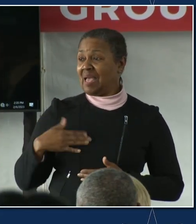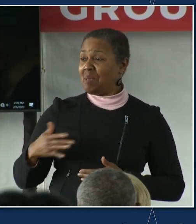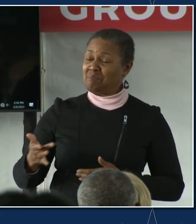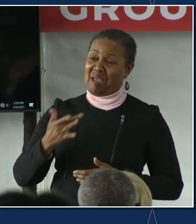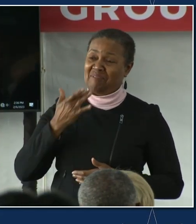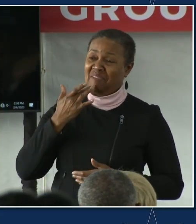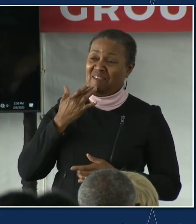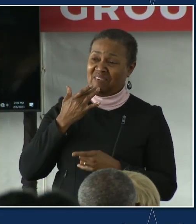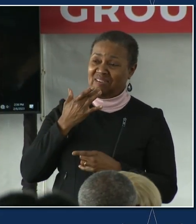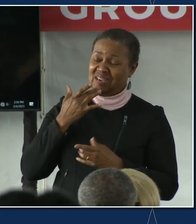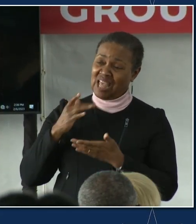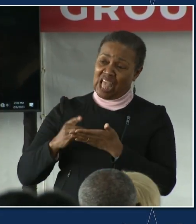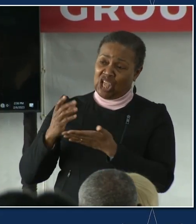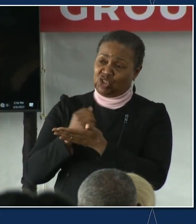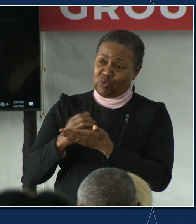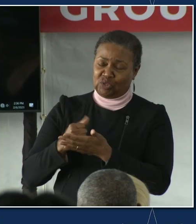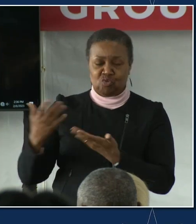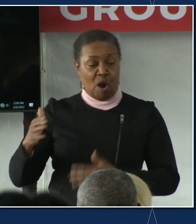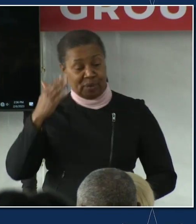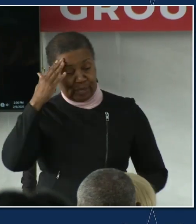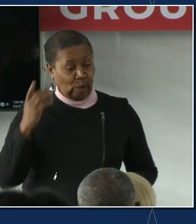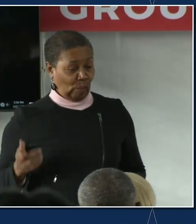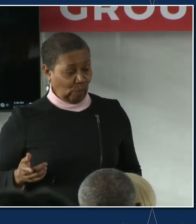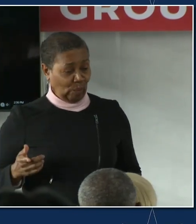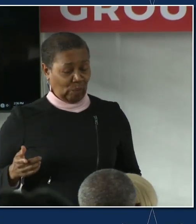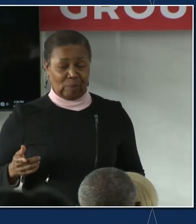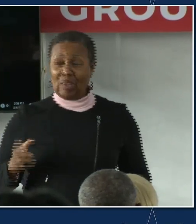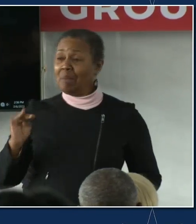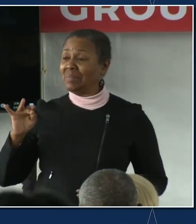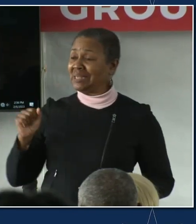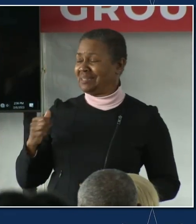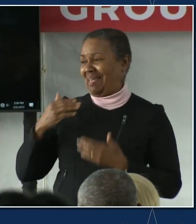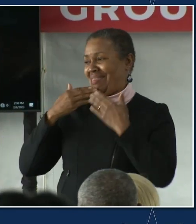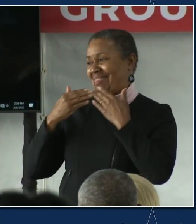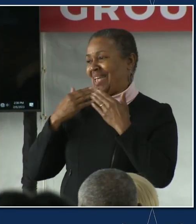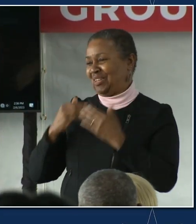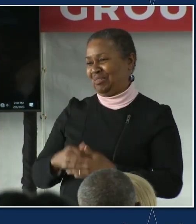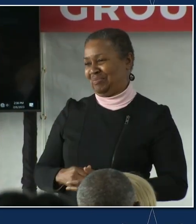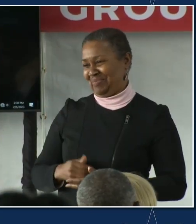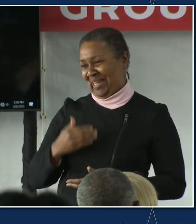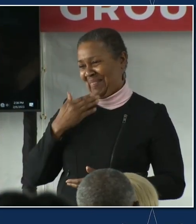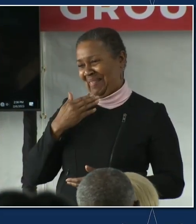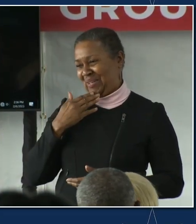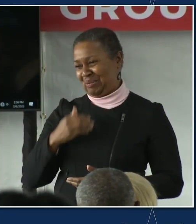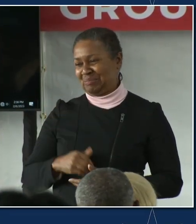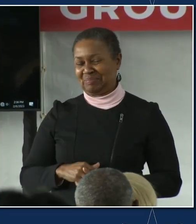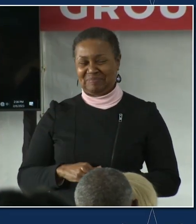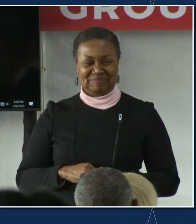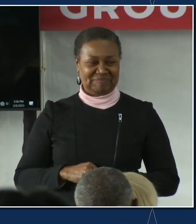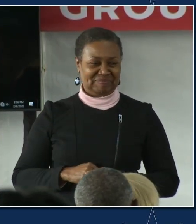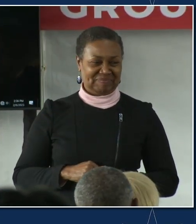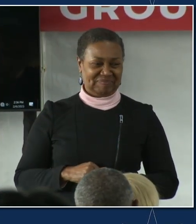favorite treasurer, Melissa, thank you so much.